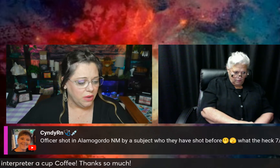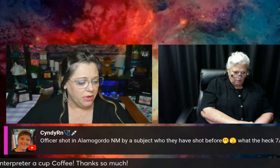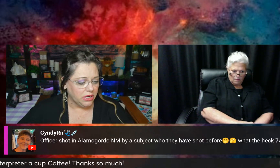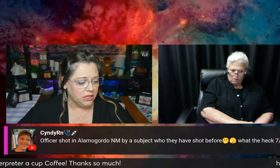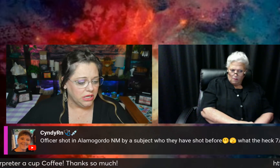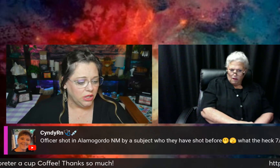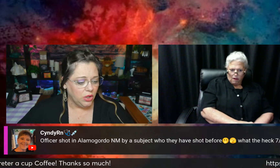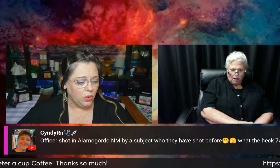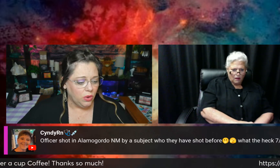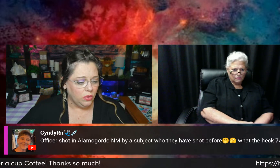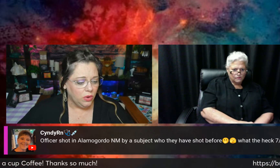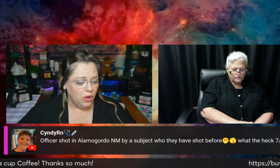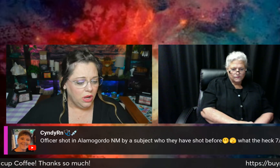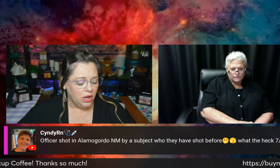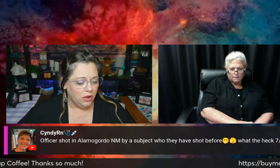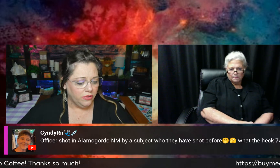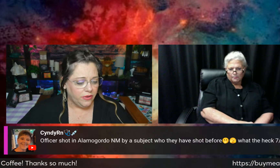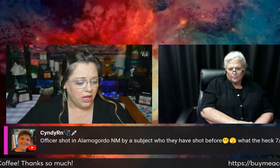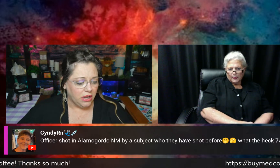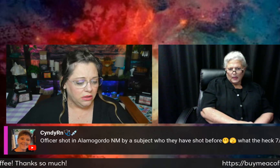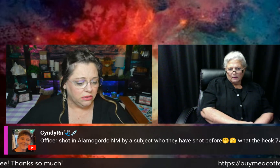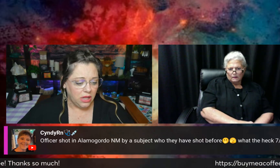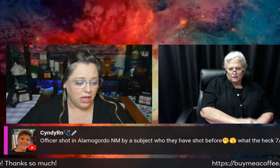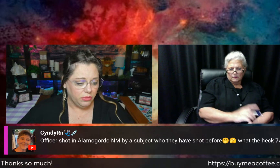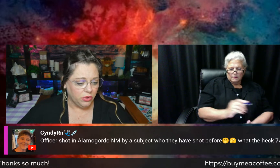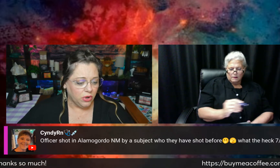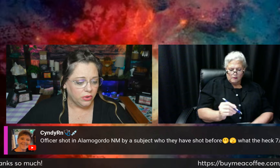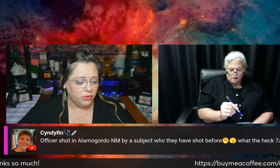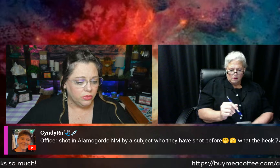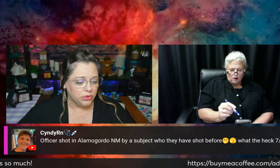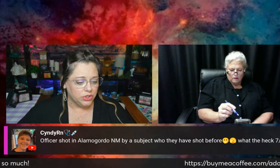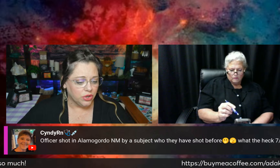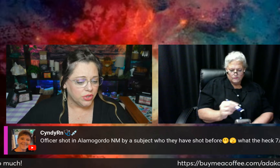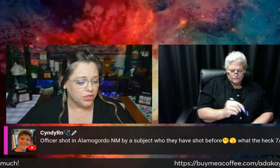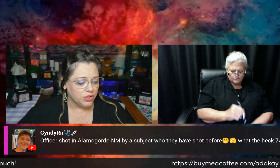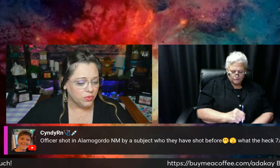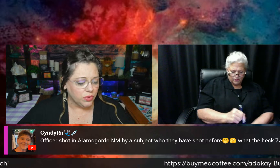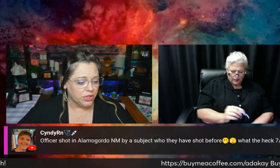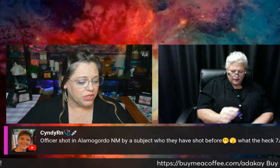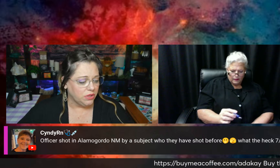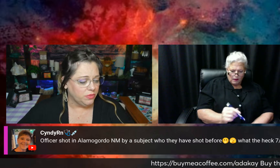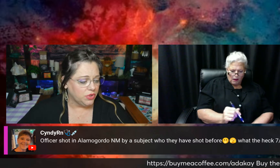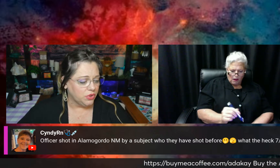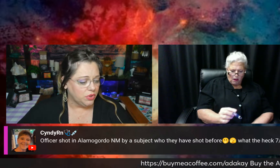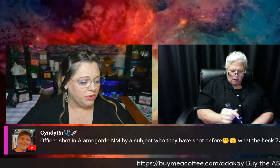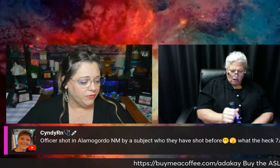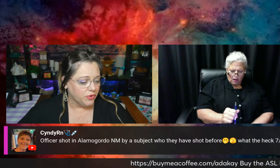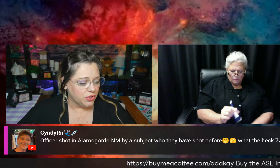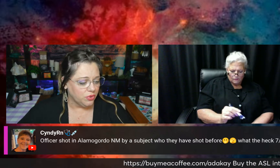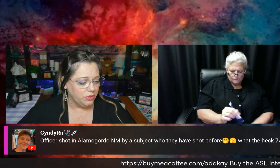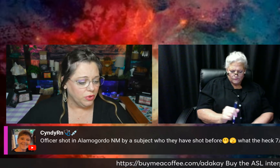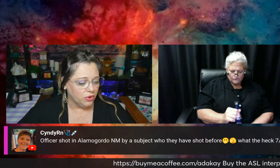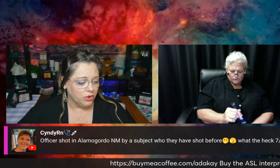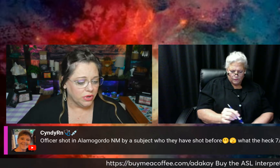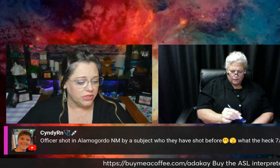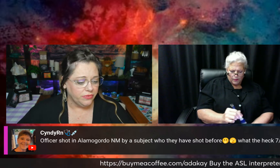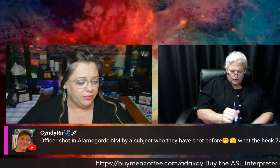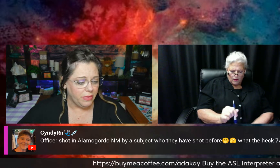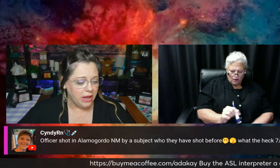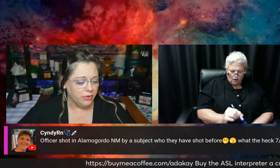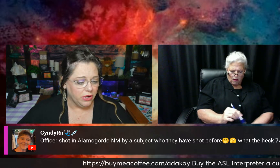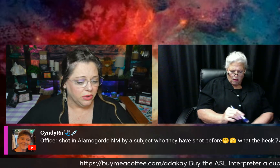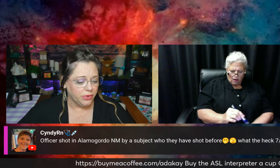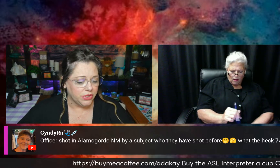26-year-old Dominic Deloa of Almogrado was charged with attempt to commit first-degree murder,